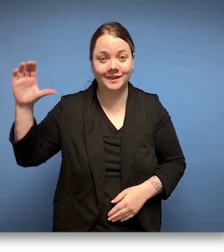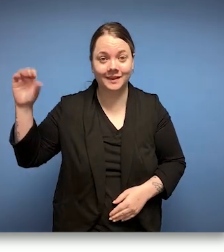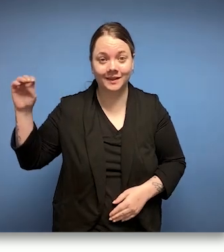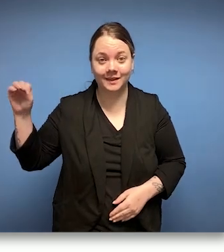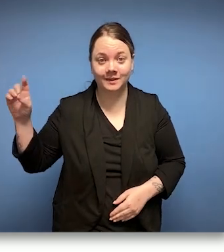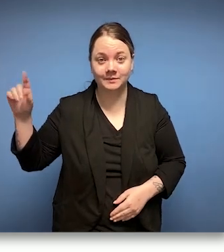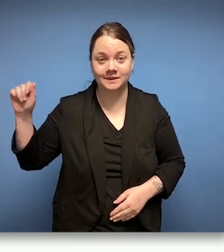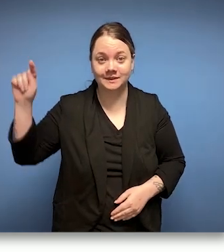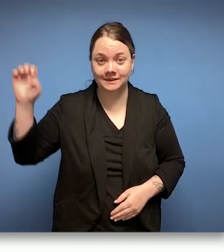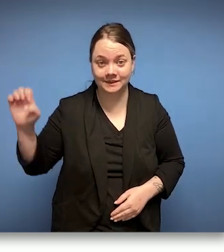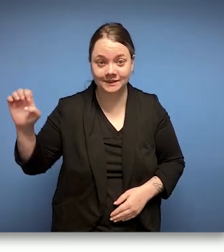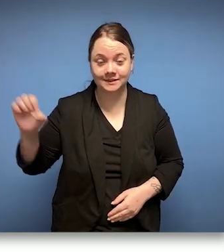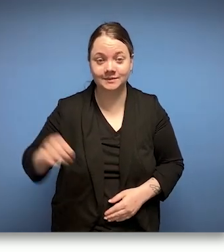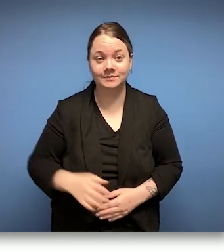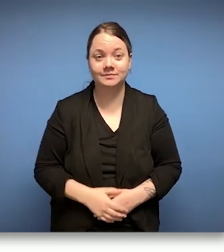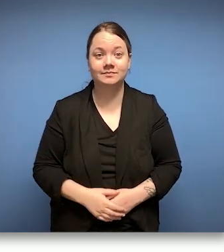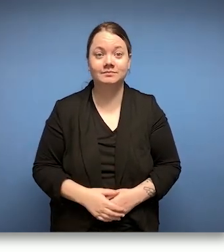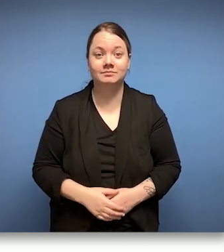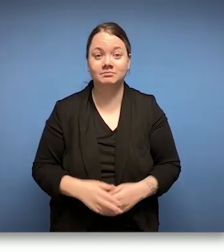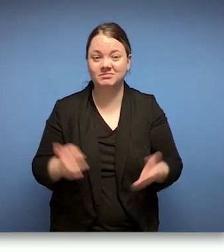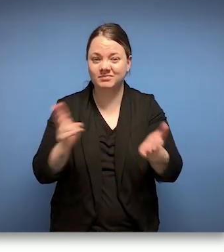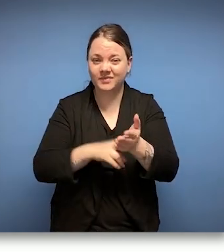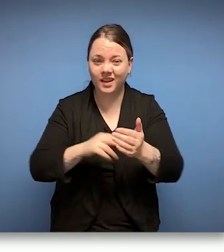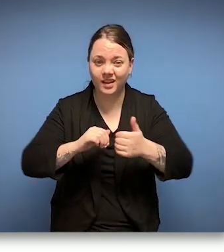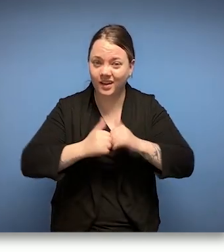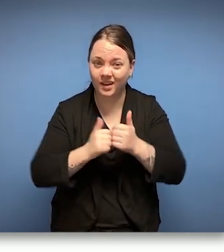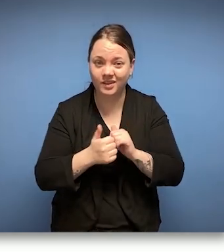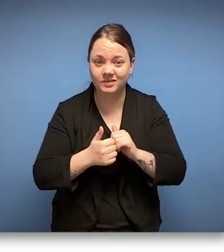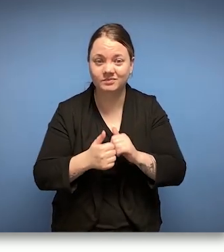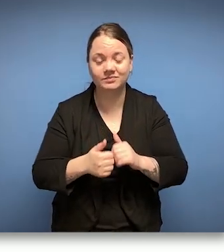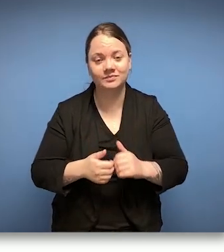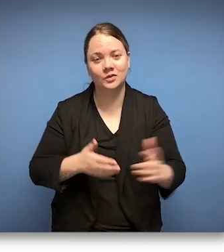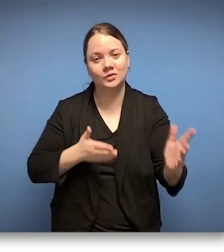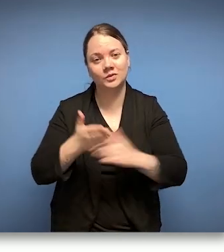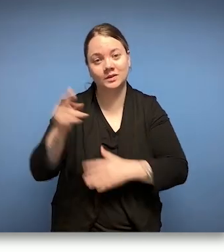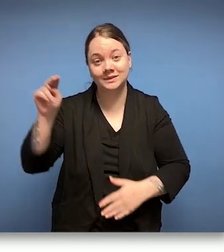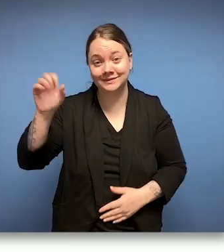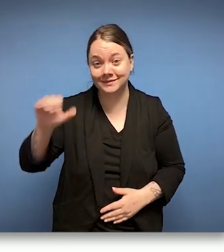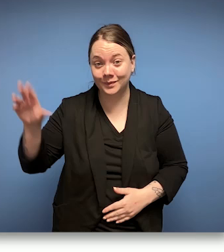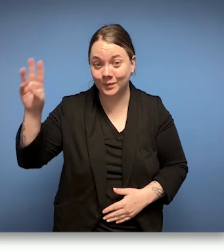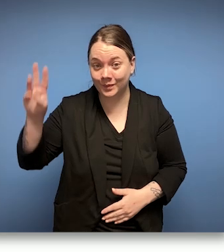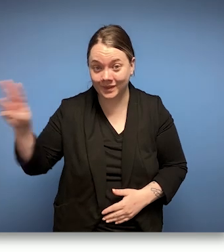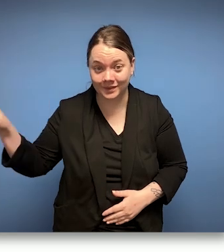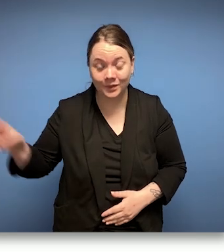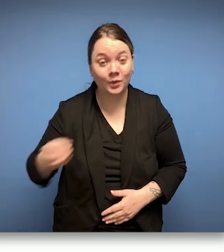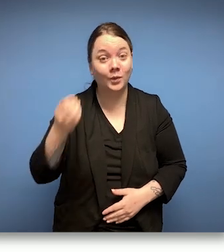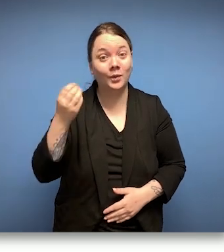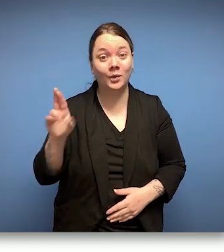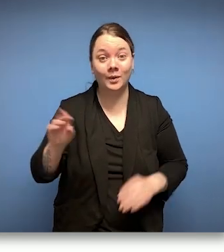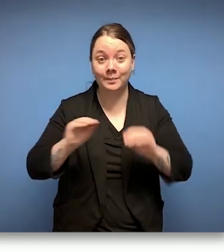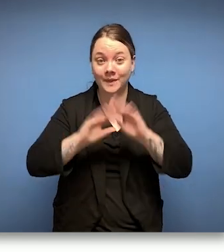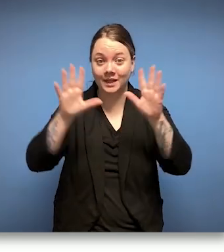system called Accommodate. You can log into Accommodate through